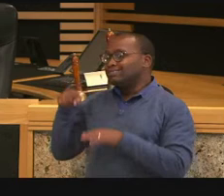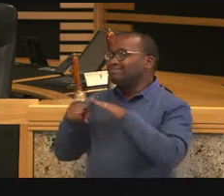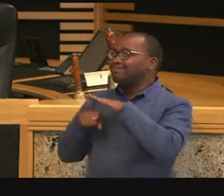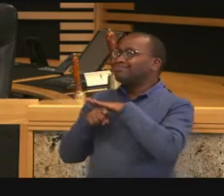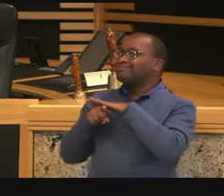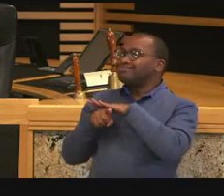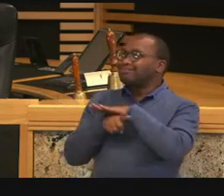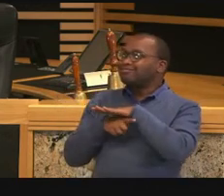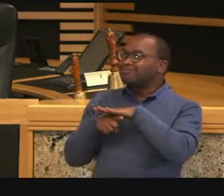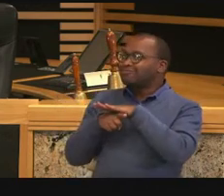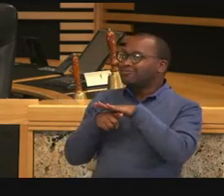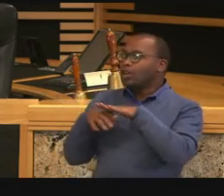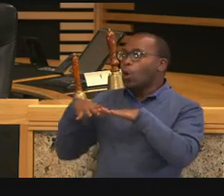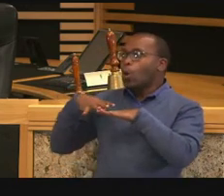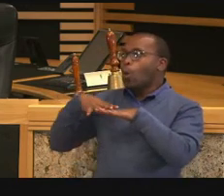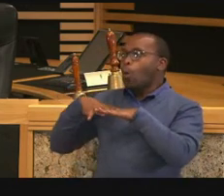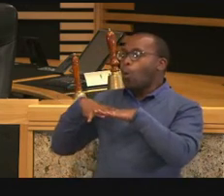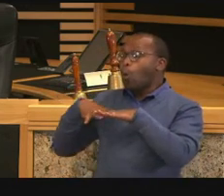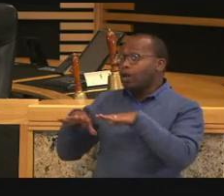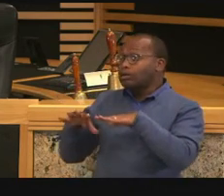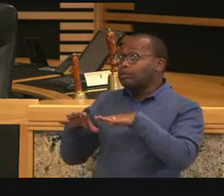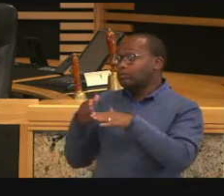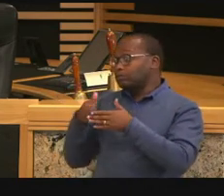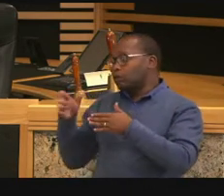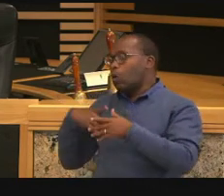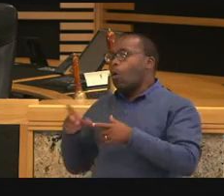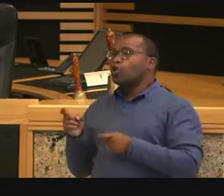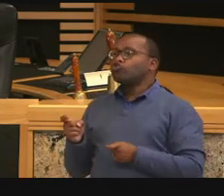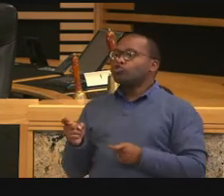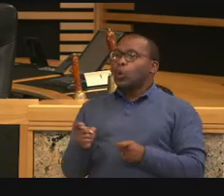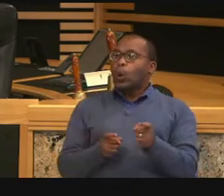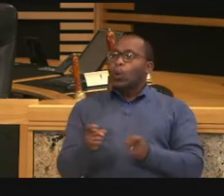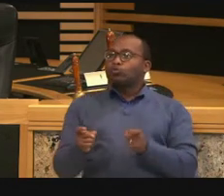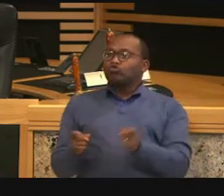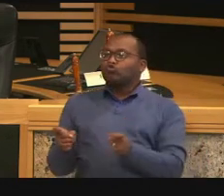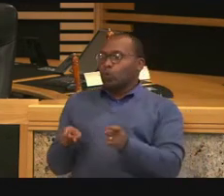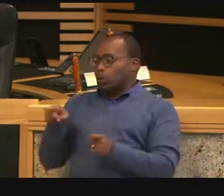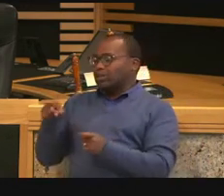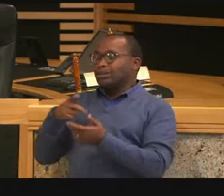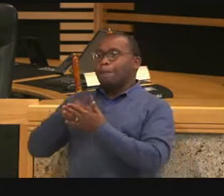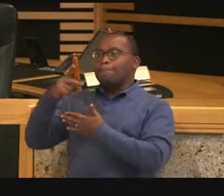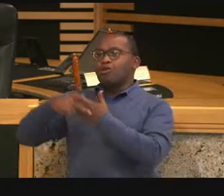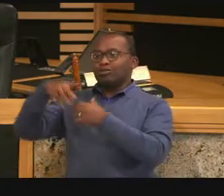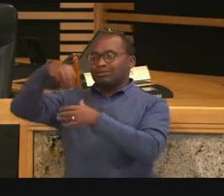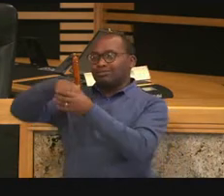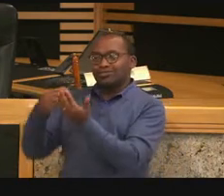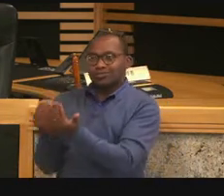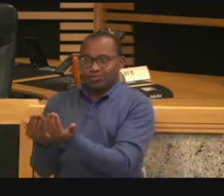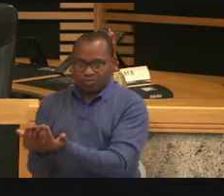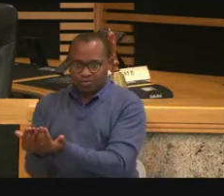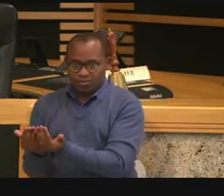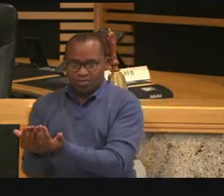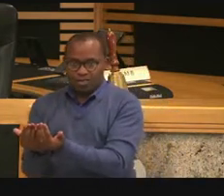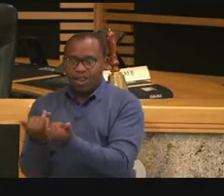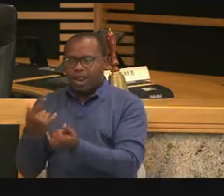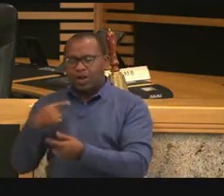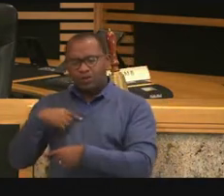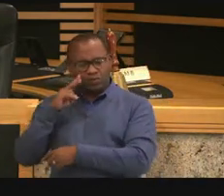some officials wanting to have control of those projects that are in those schools. It's a matter that is now our radar as the committee.